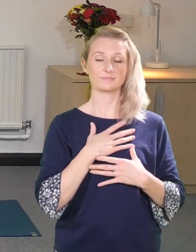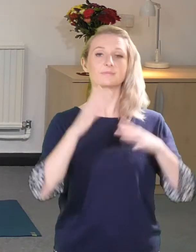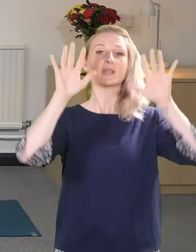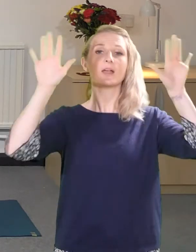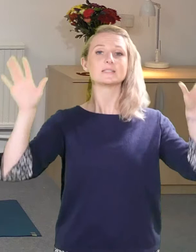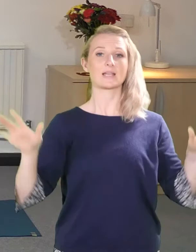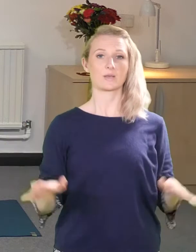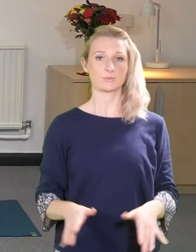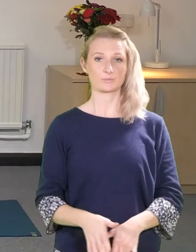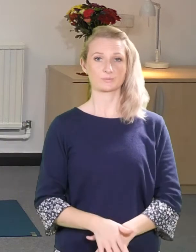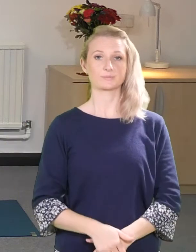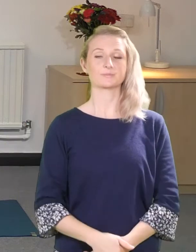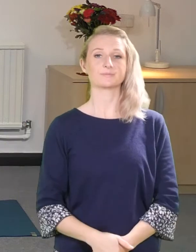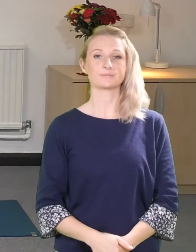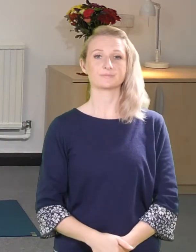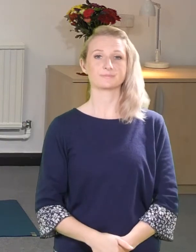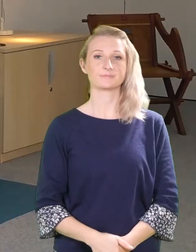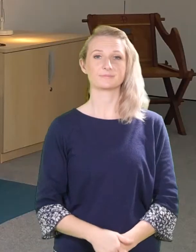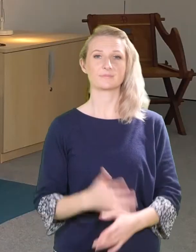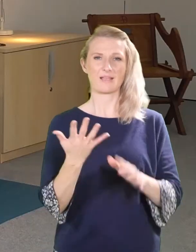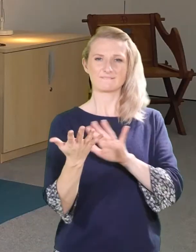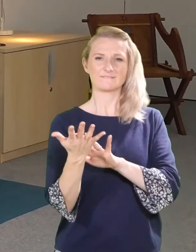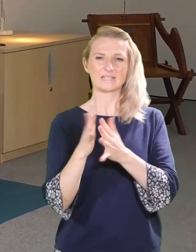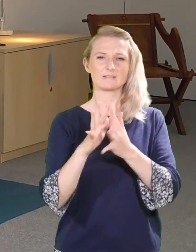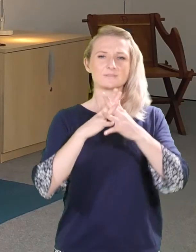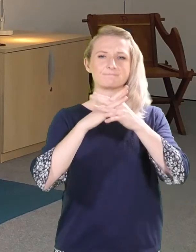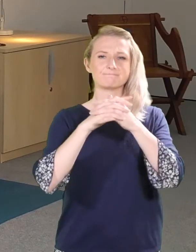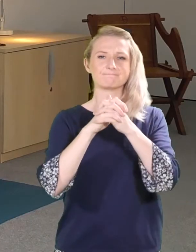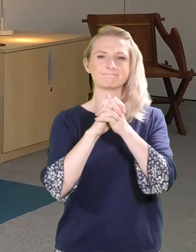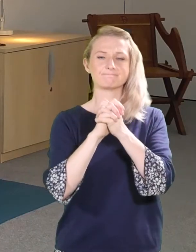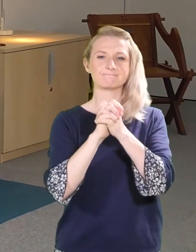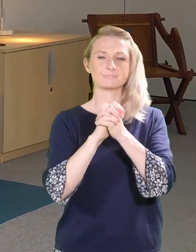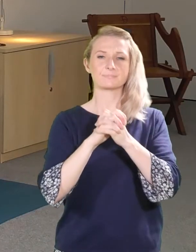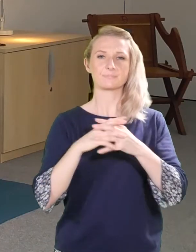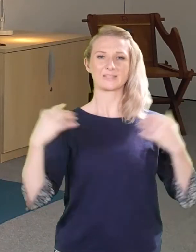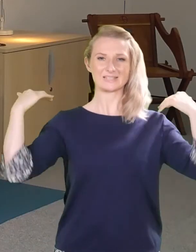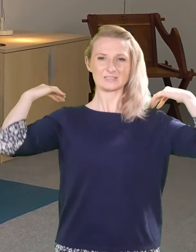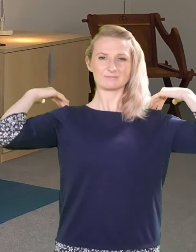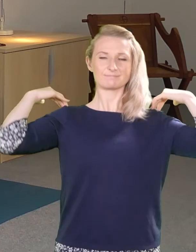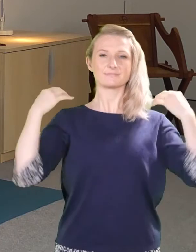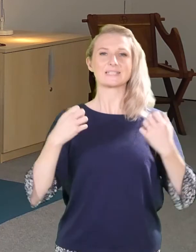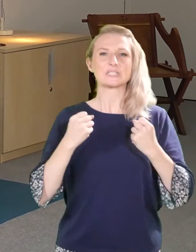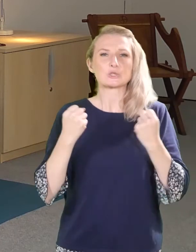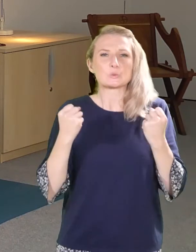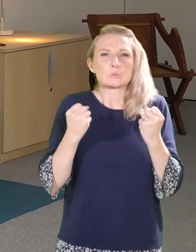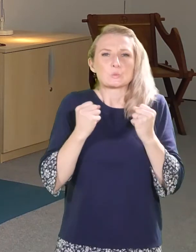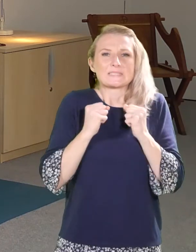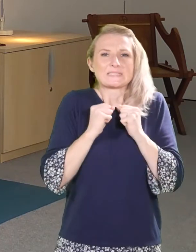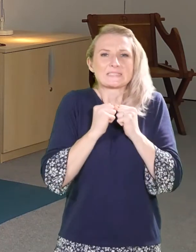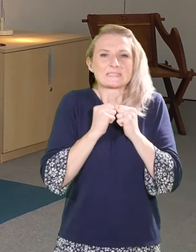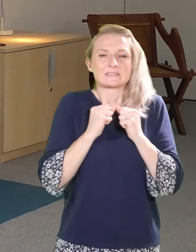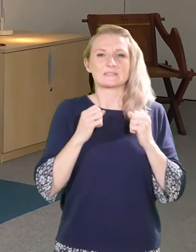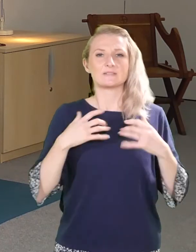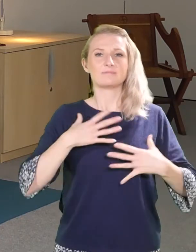Bringing the arms down, interlock the fingers behind your back and squeeze your shoulder blades together, lifting your